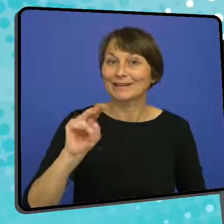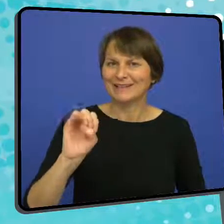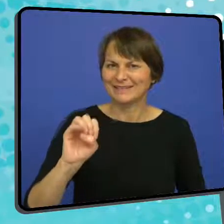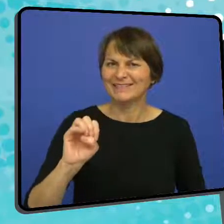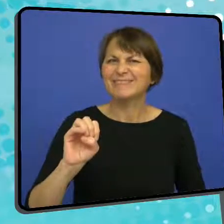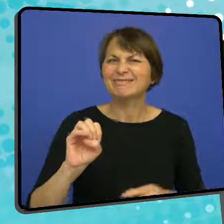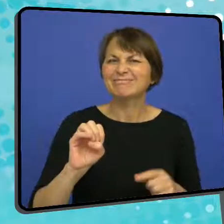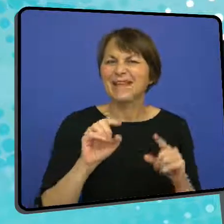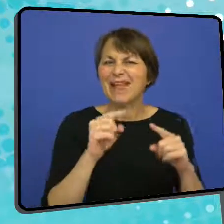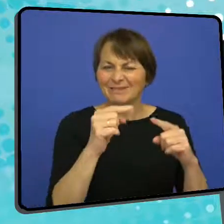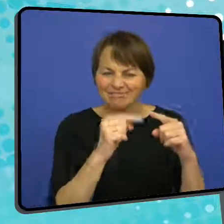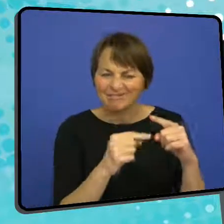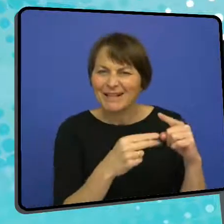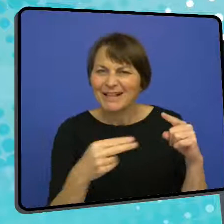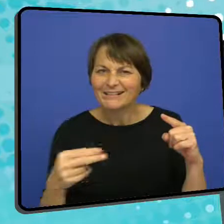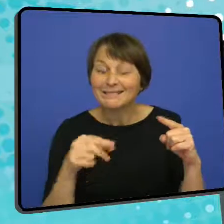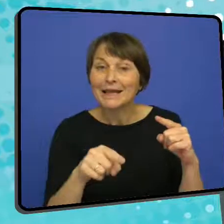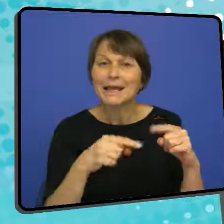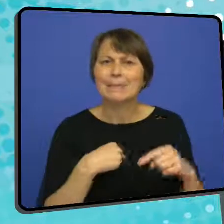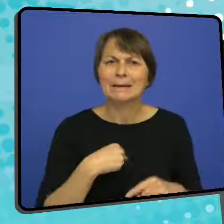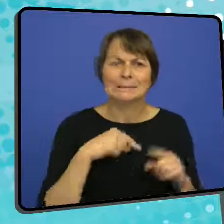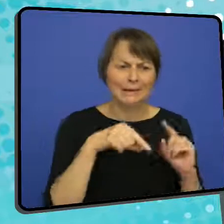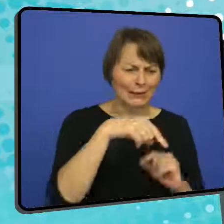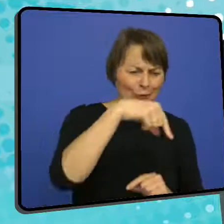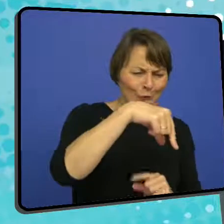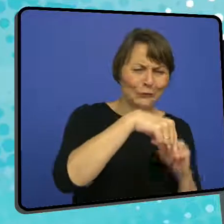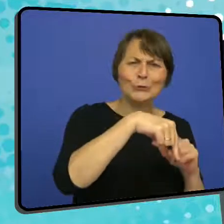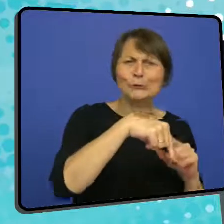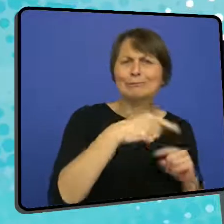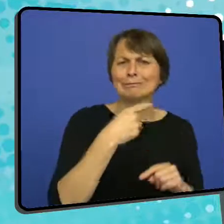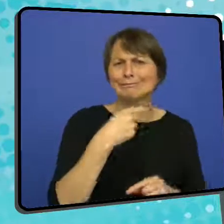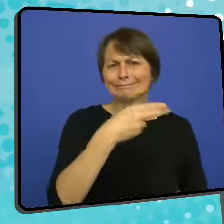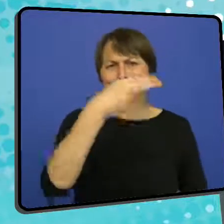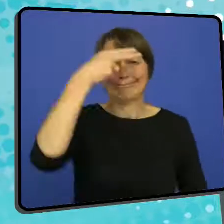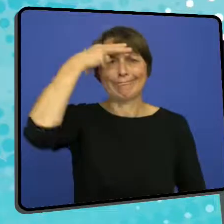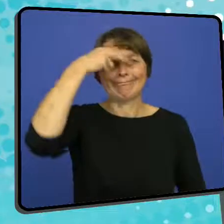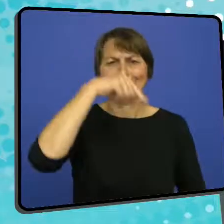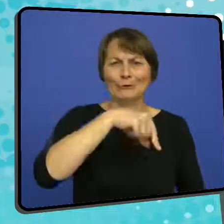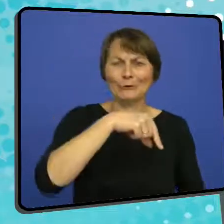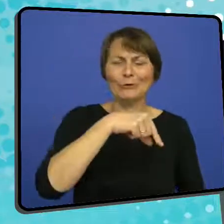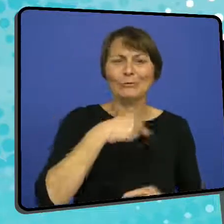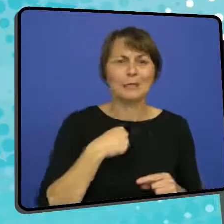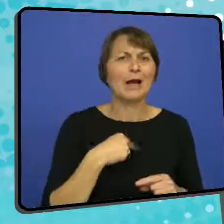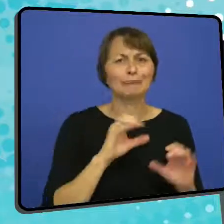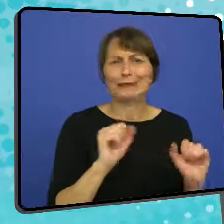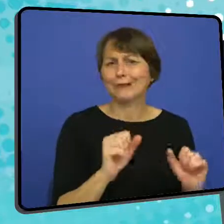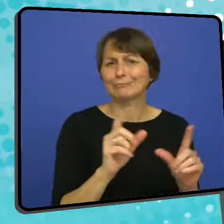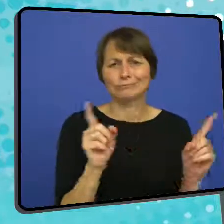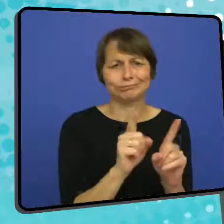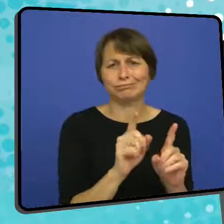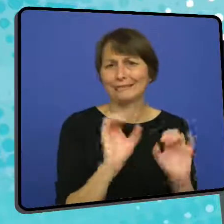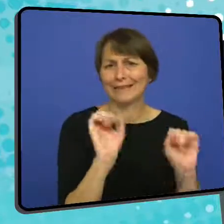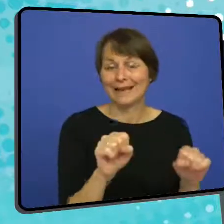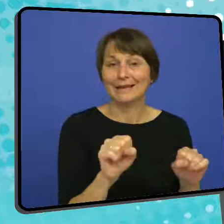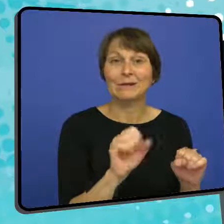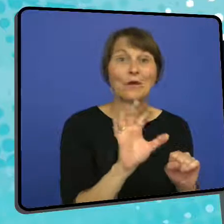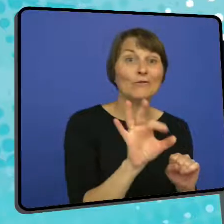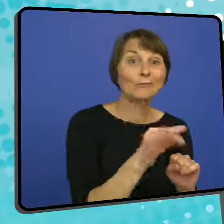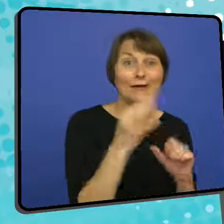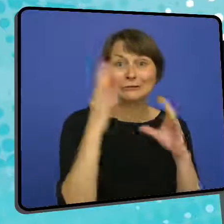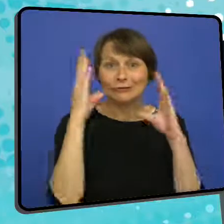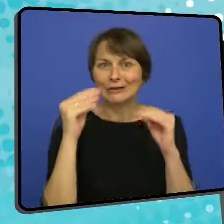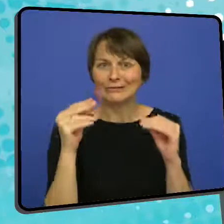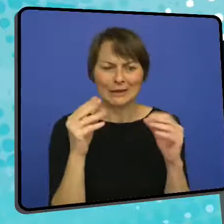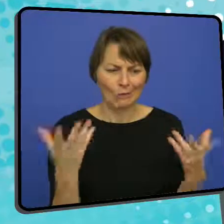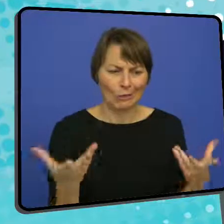my name is French and Dutch combined, so that can be a bit tricky. Nice. So I design